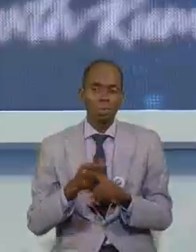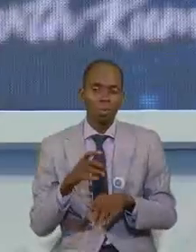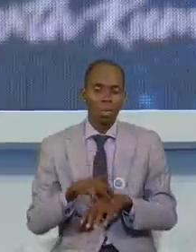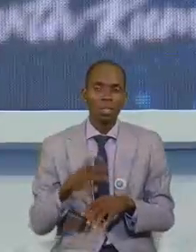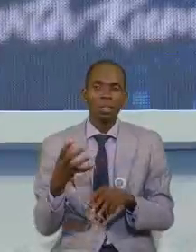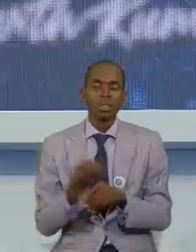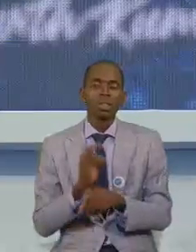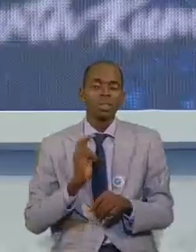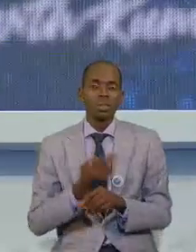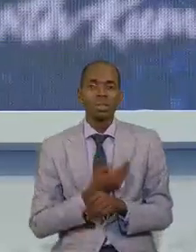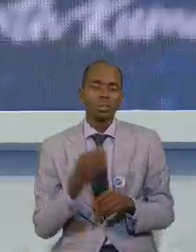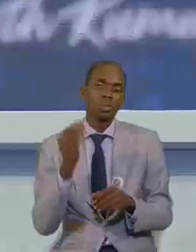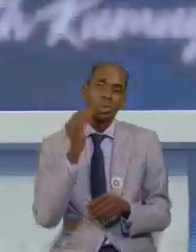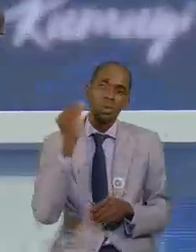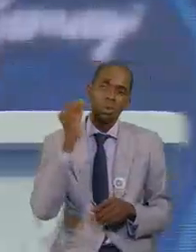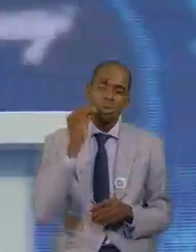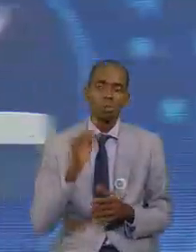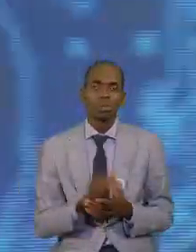heaven.